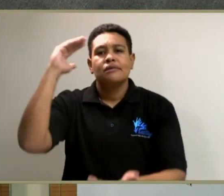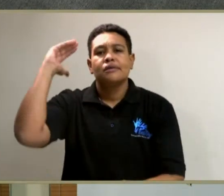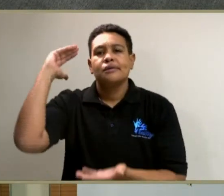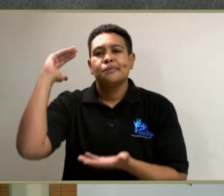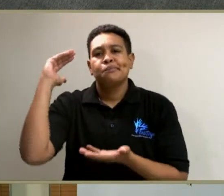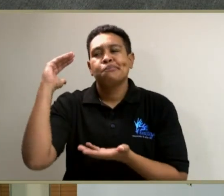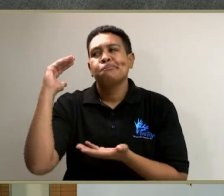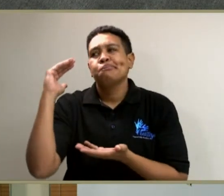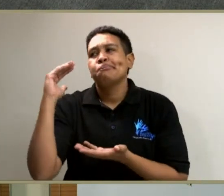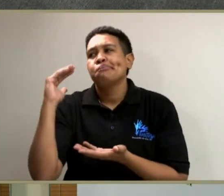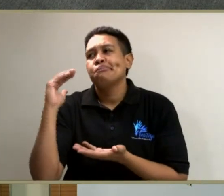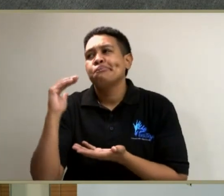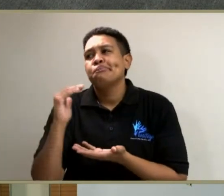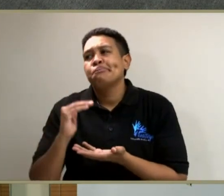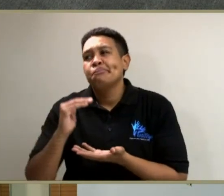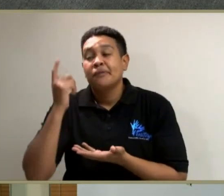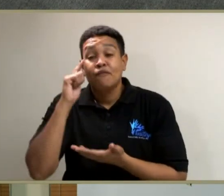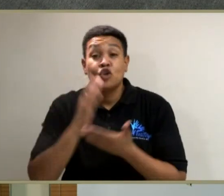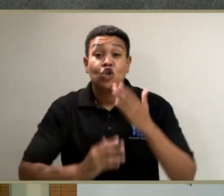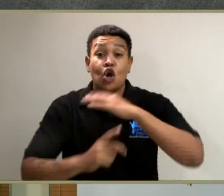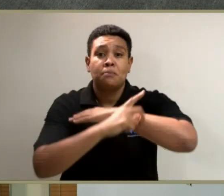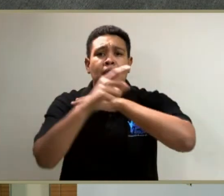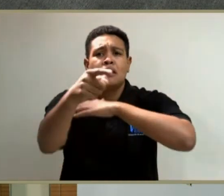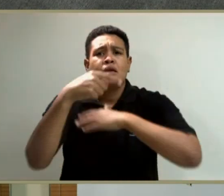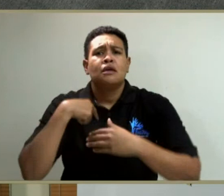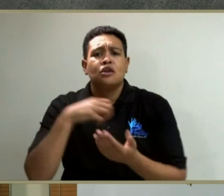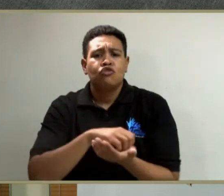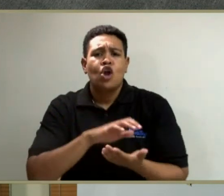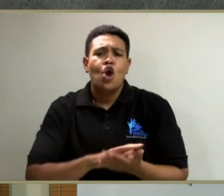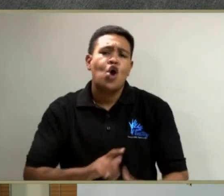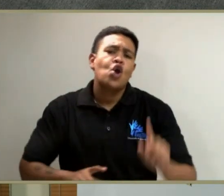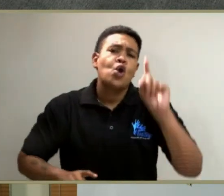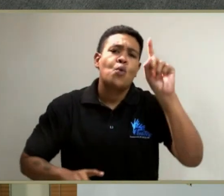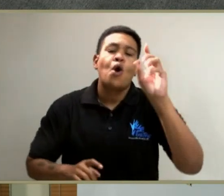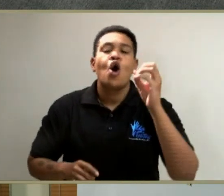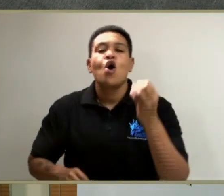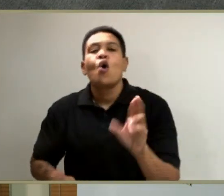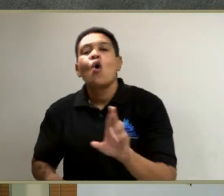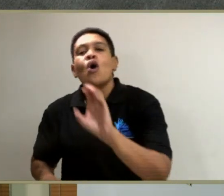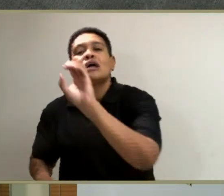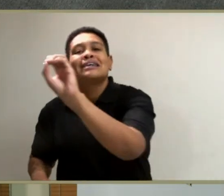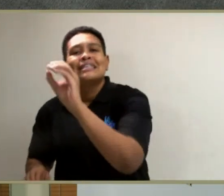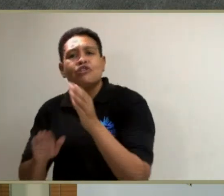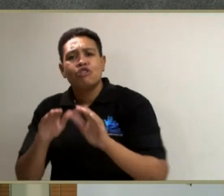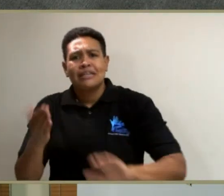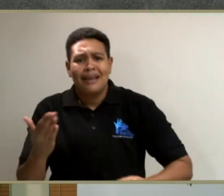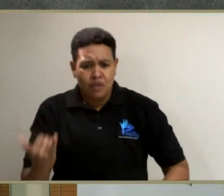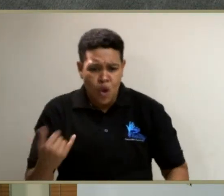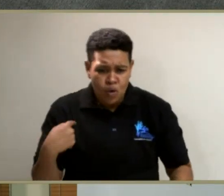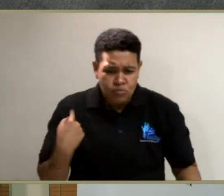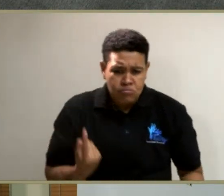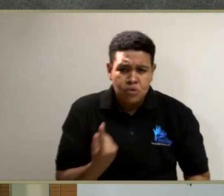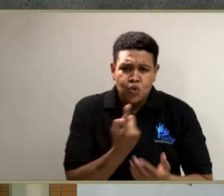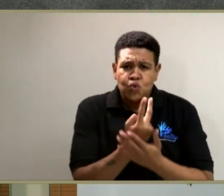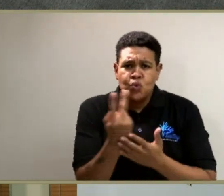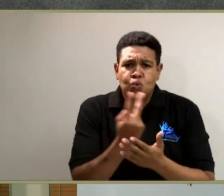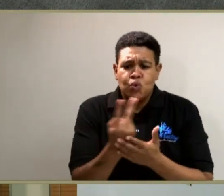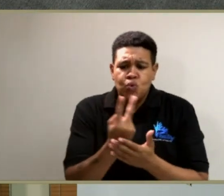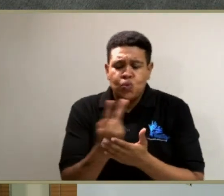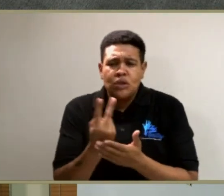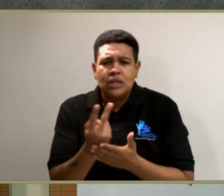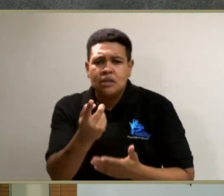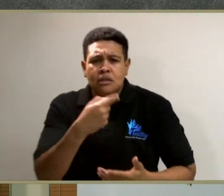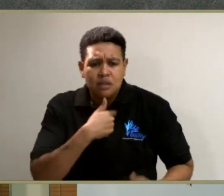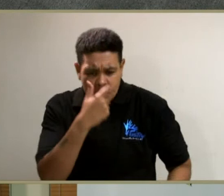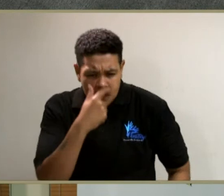number of cases, and for some days we were recording 1 or 0 deaths. Now, over the last 2 weeks, we